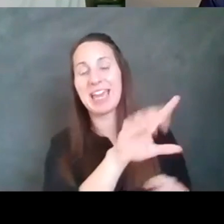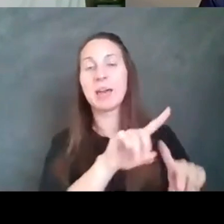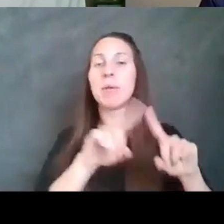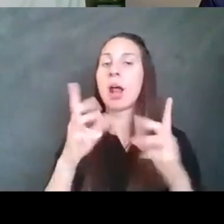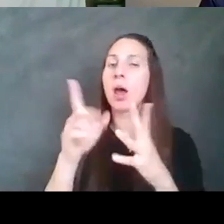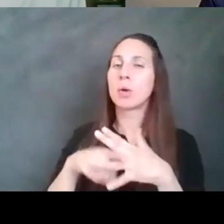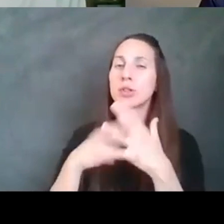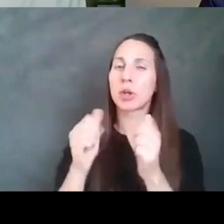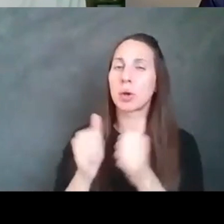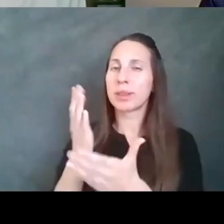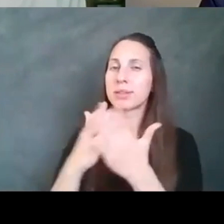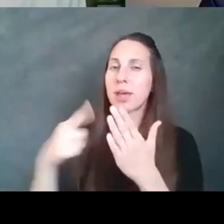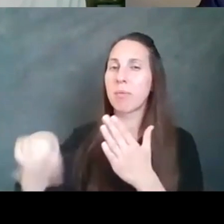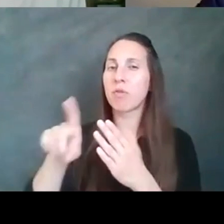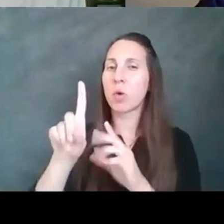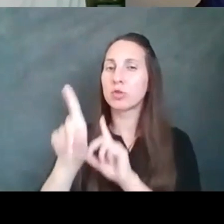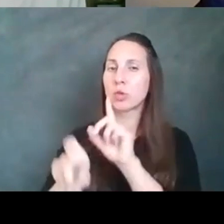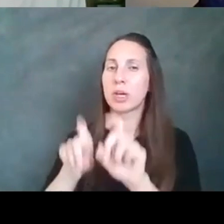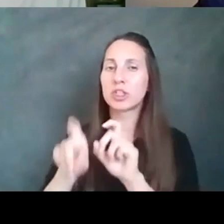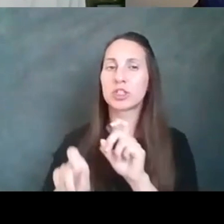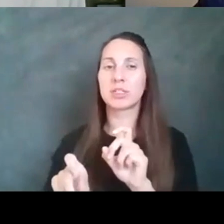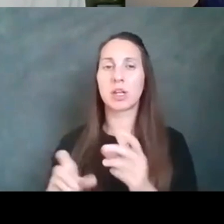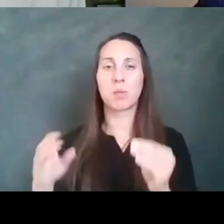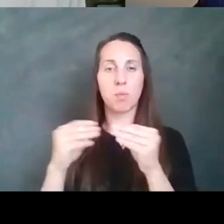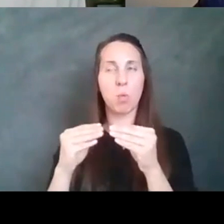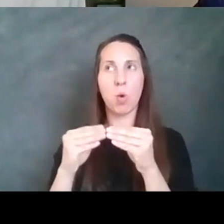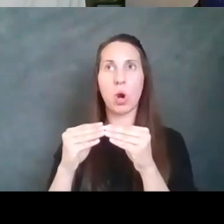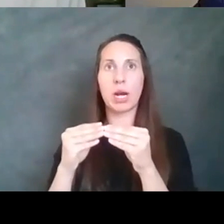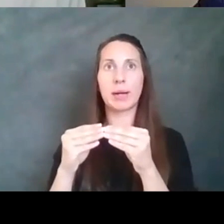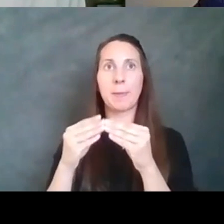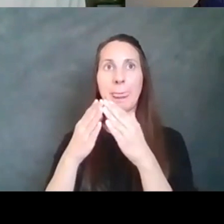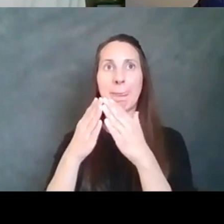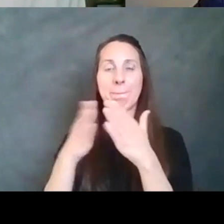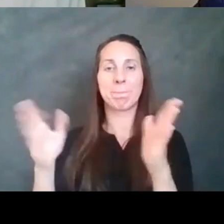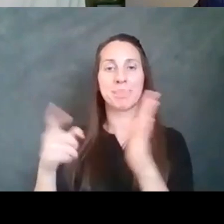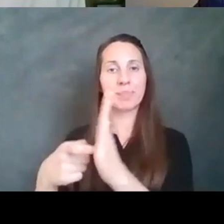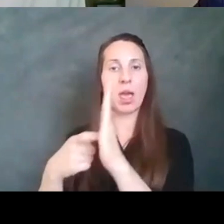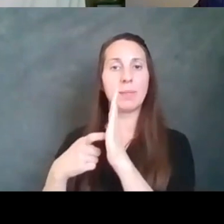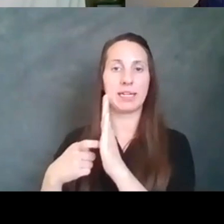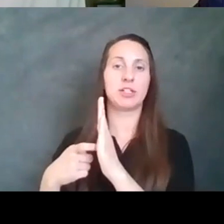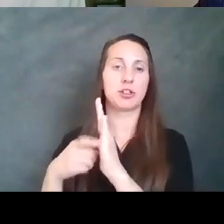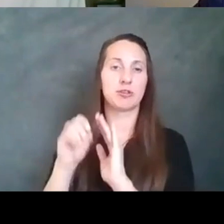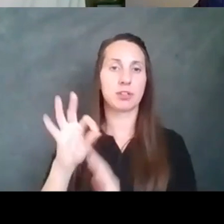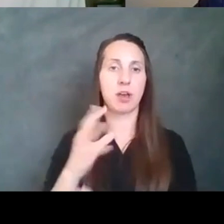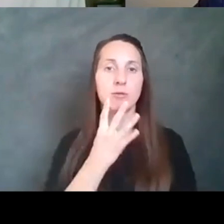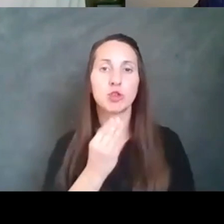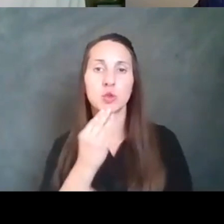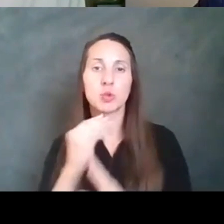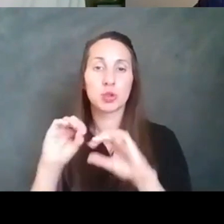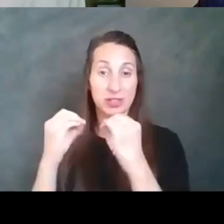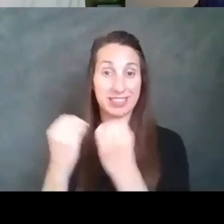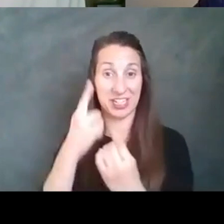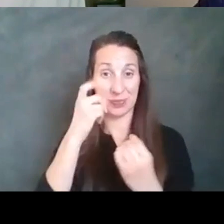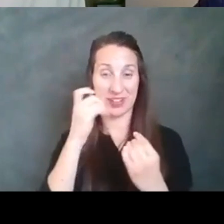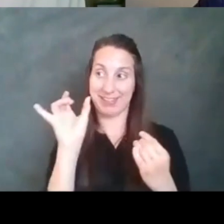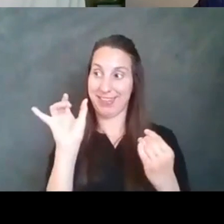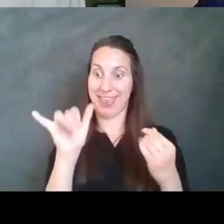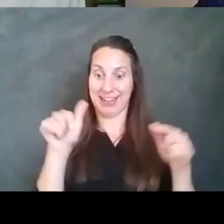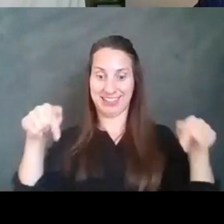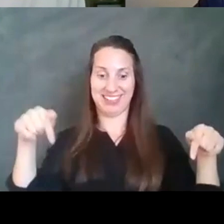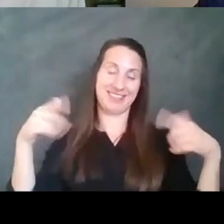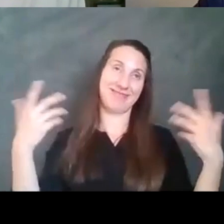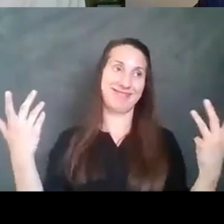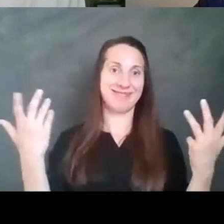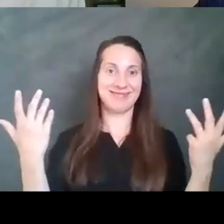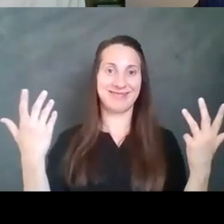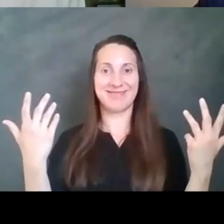those questions that are sort of geared towards the obligations of Jewish organizations, since that's sort of what